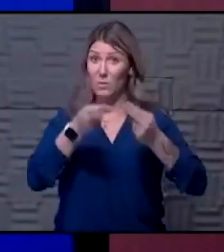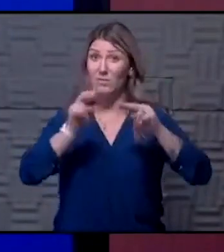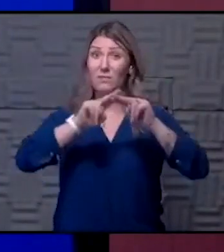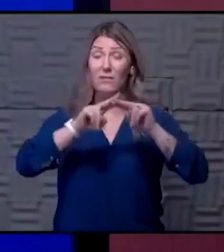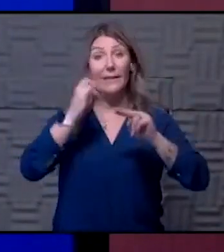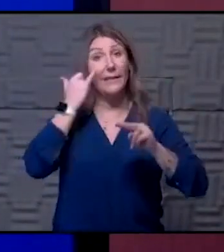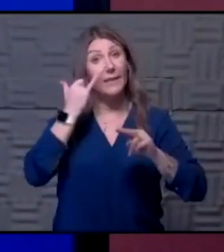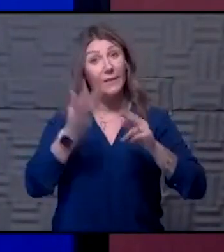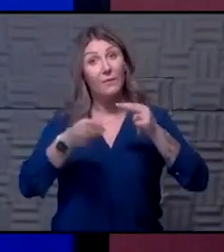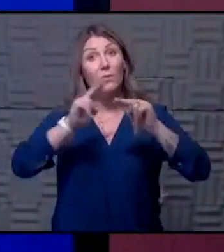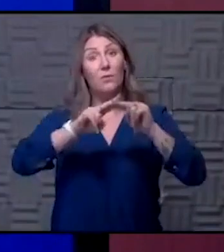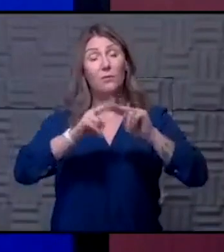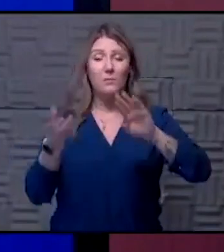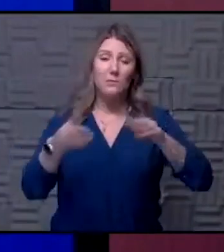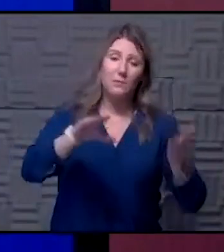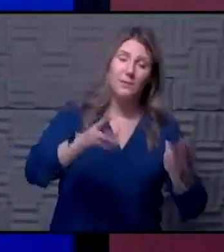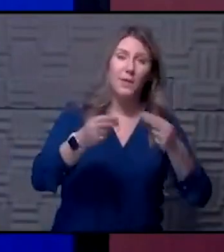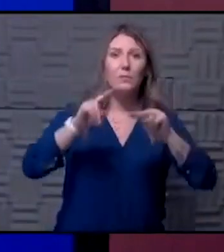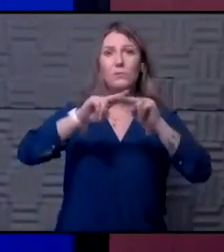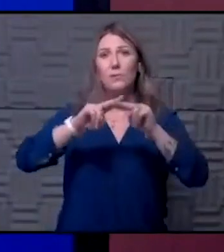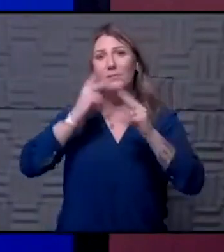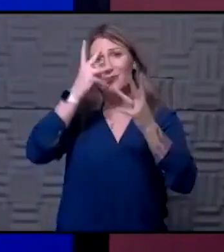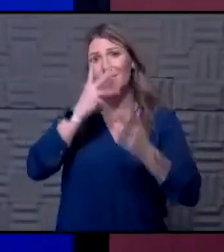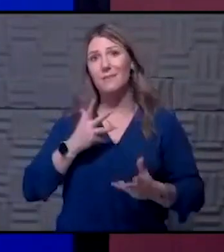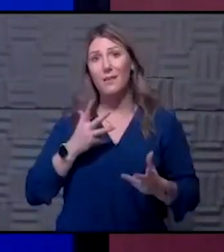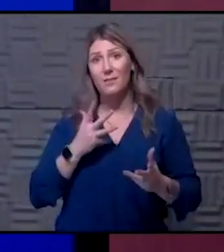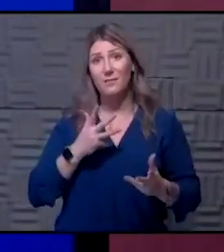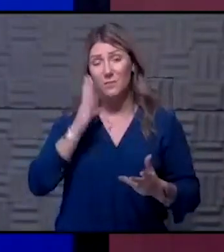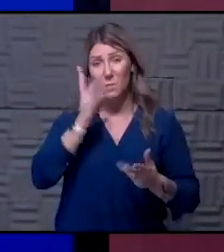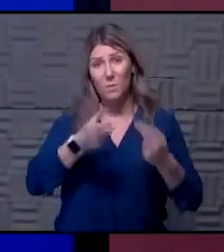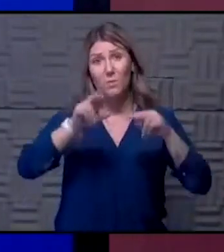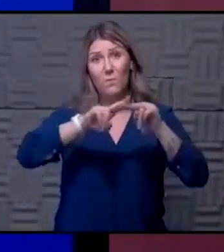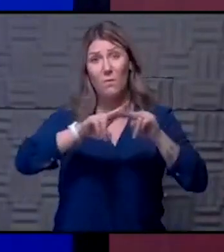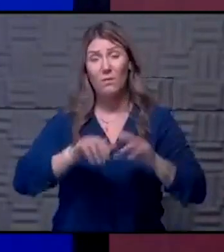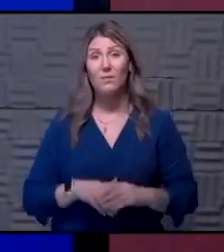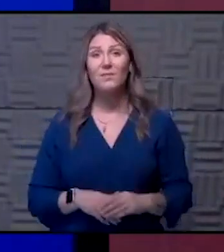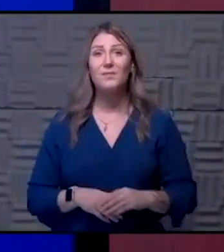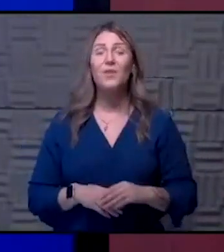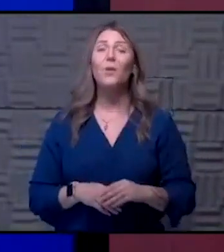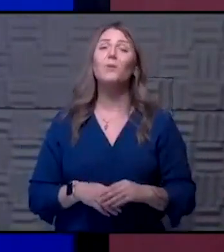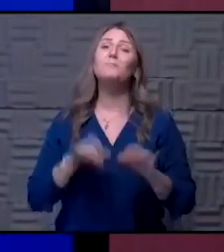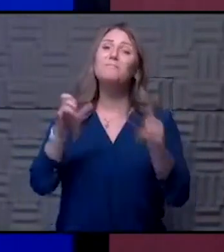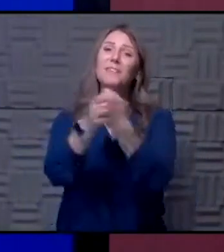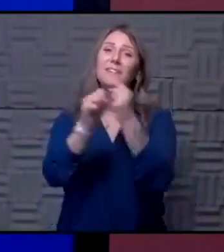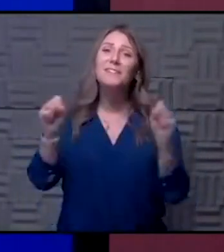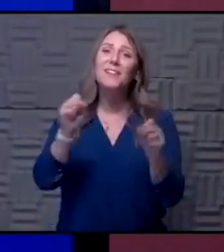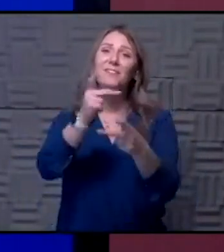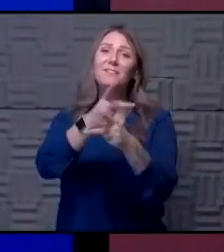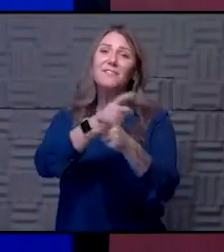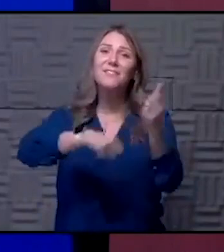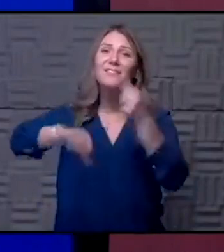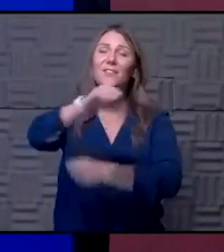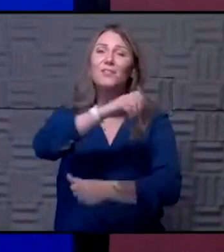numbers rise, deaths rise, sadness, it rises. So be safe, take care of each